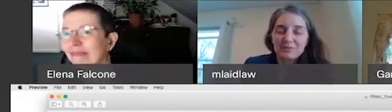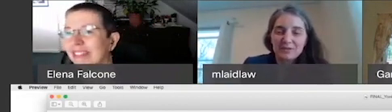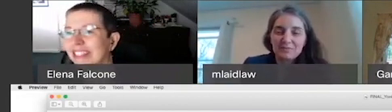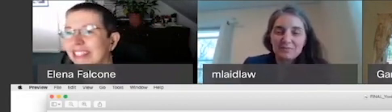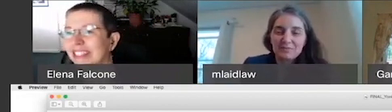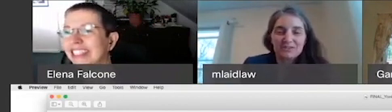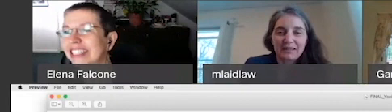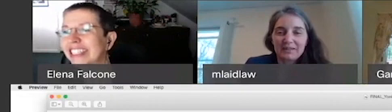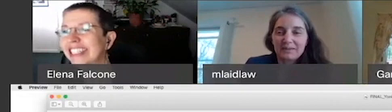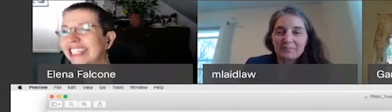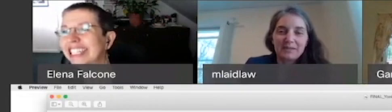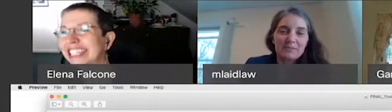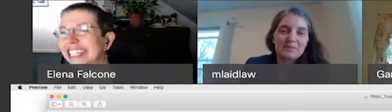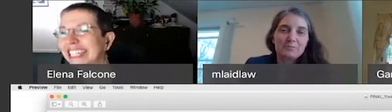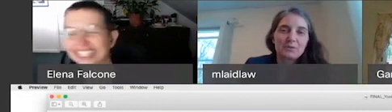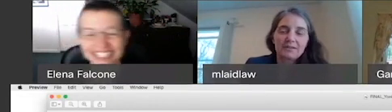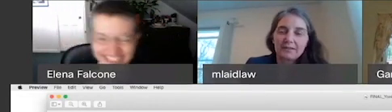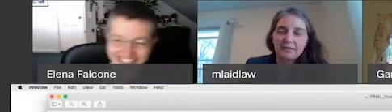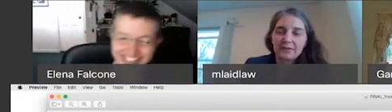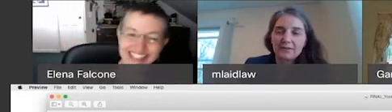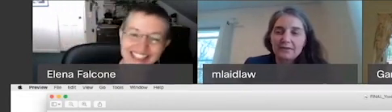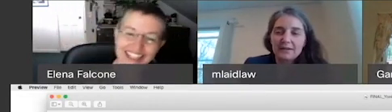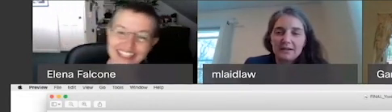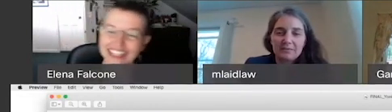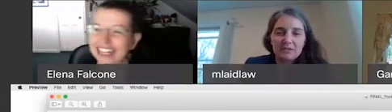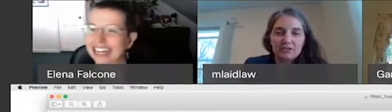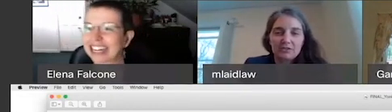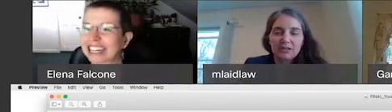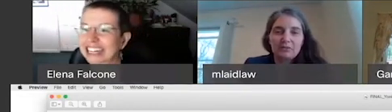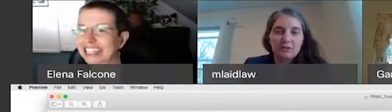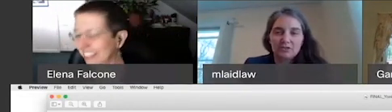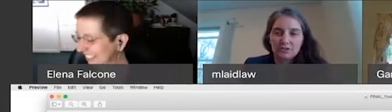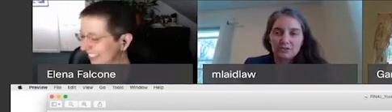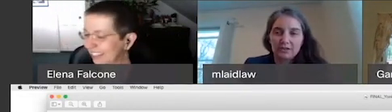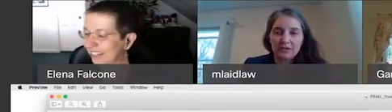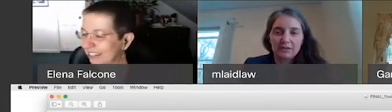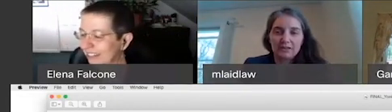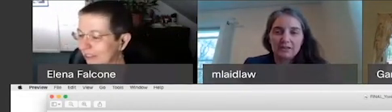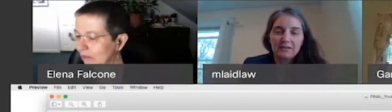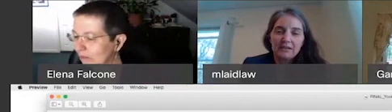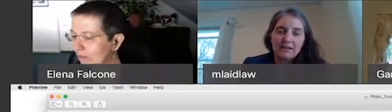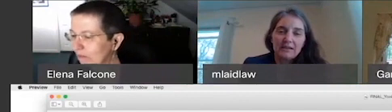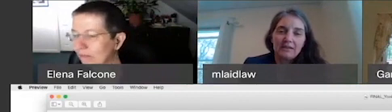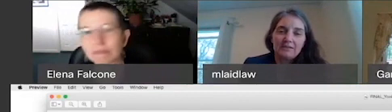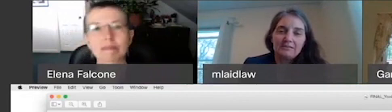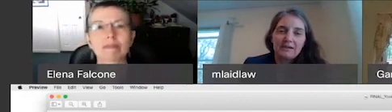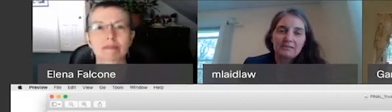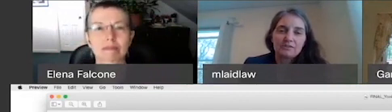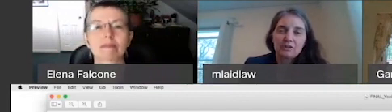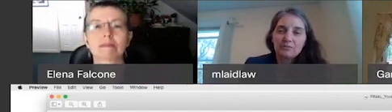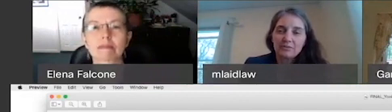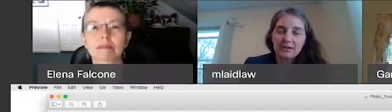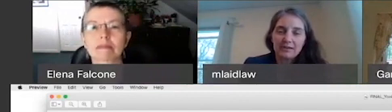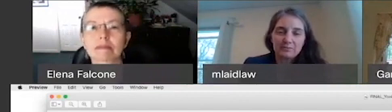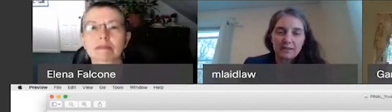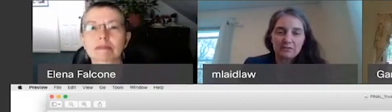Thank you very much, Elena. My name is Maura Laidlaw. I'm an attorney in Westchester County, and I start